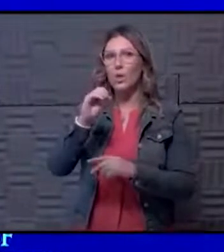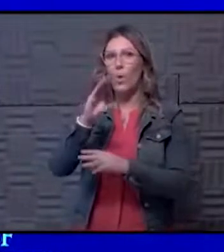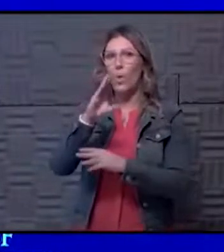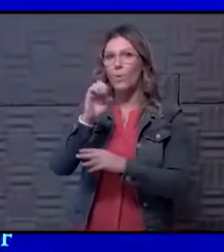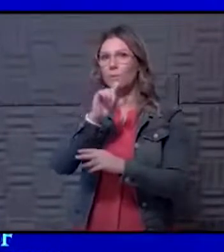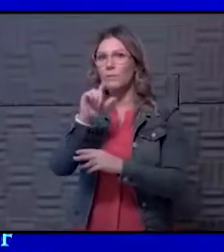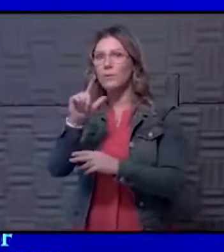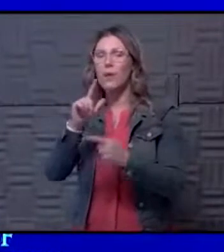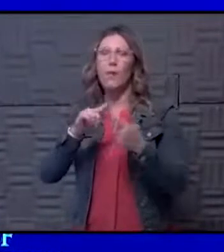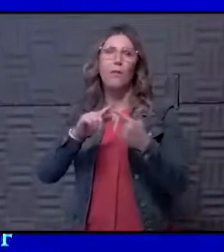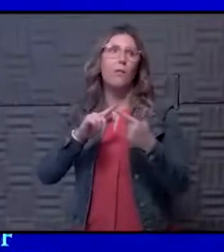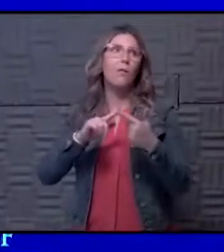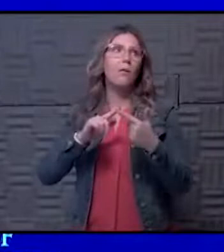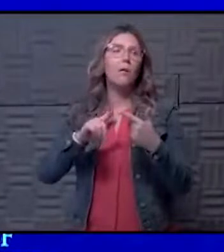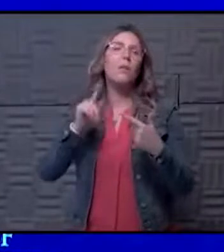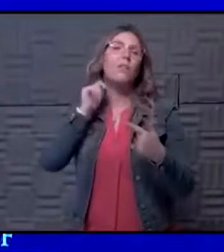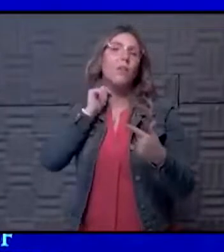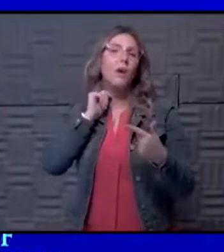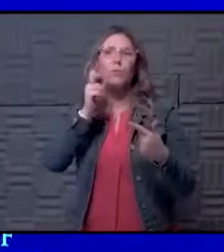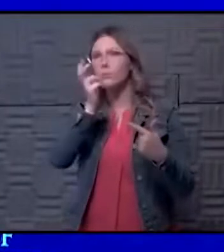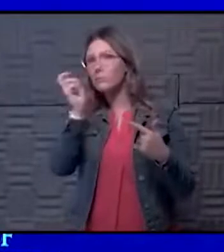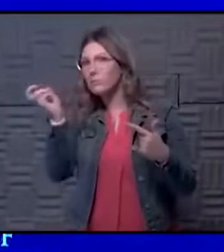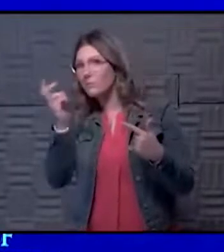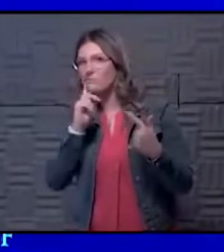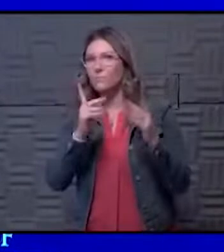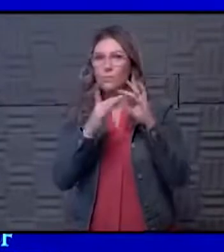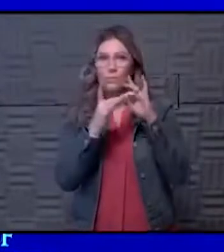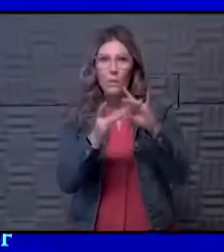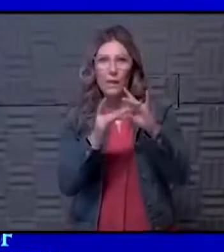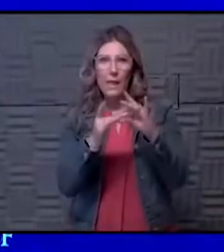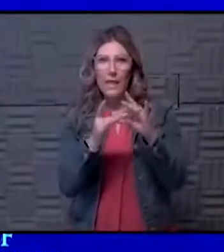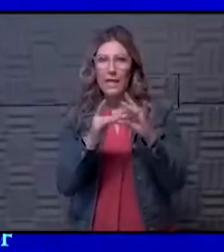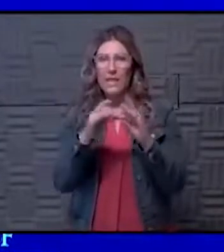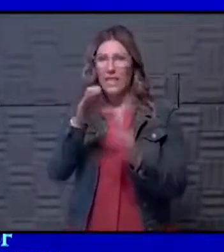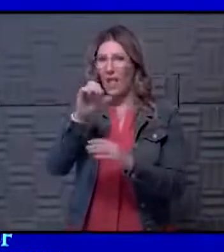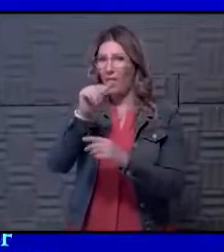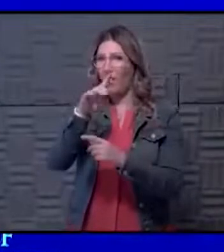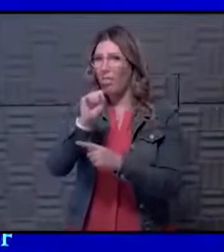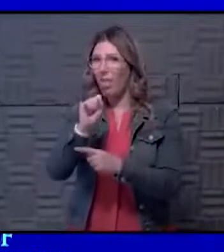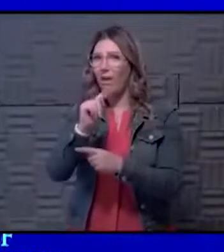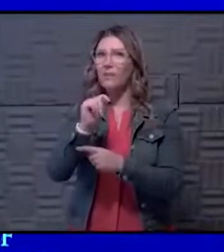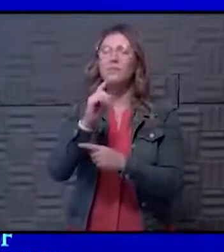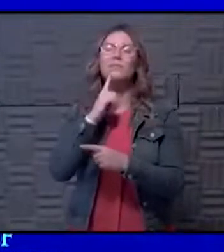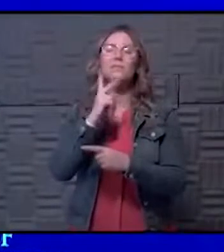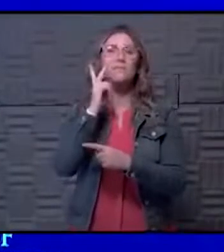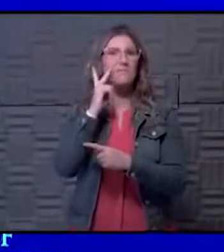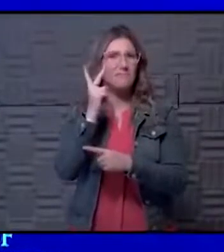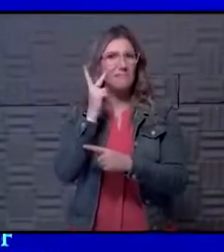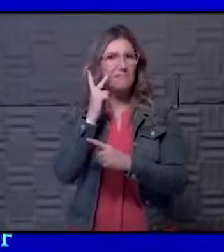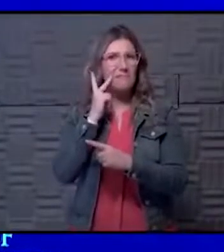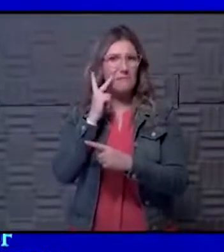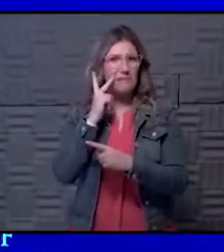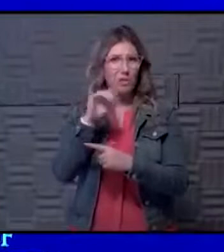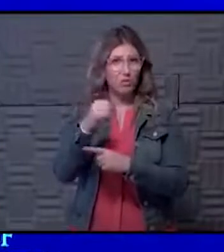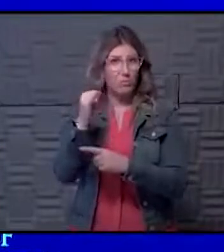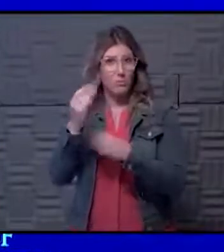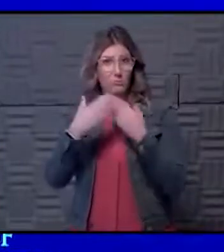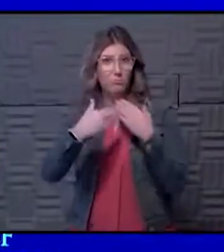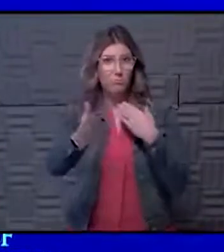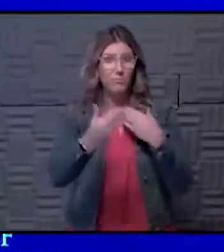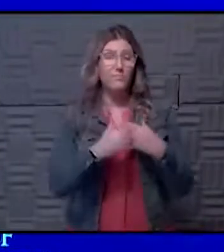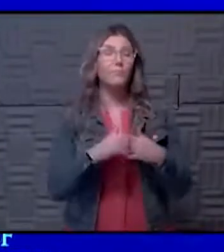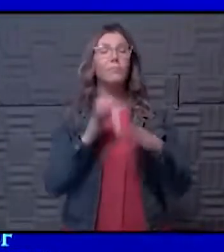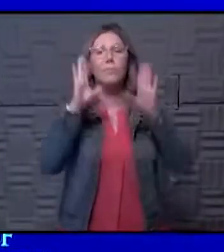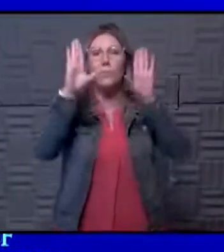in their family history as it relates to the clotting that we've seen with Johnson & Johnson moving forward? Dan, that's a great